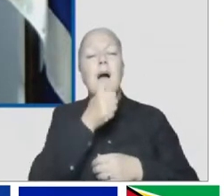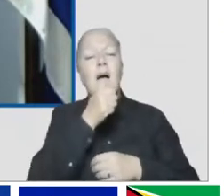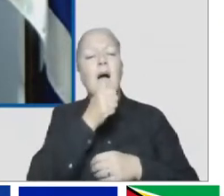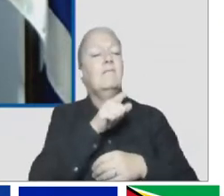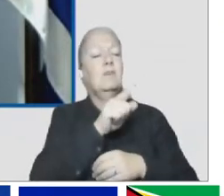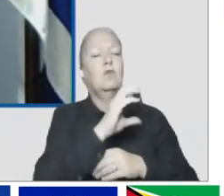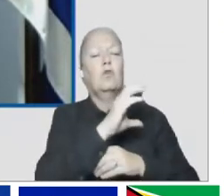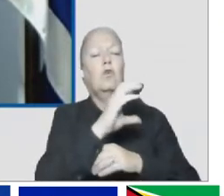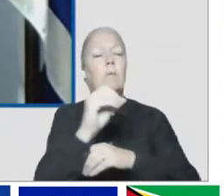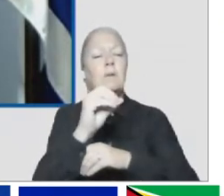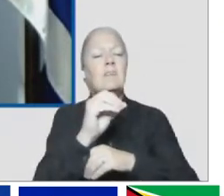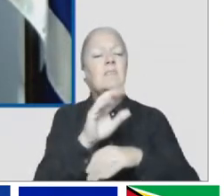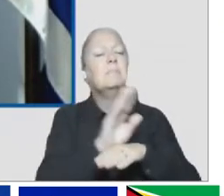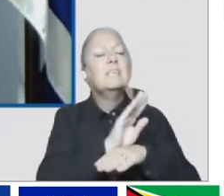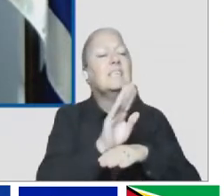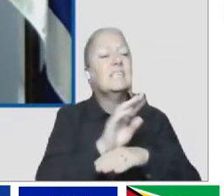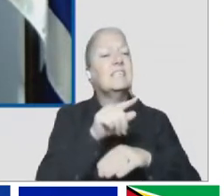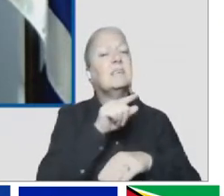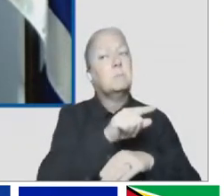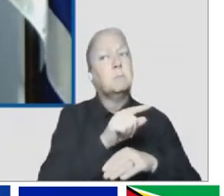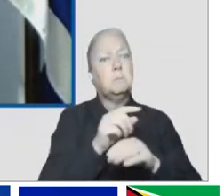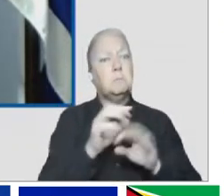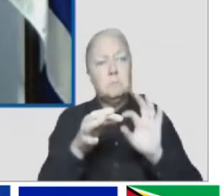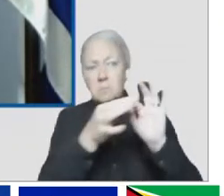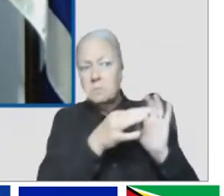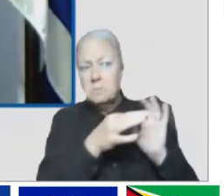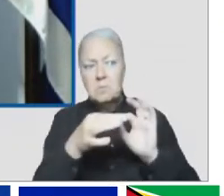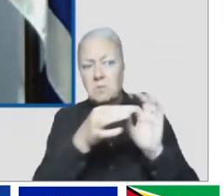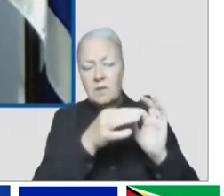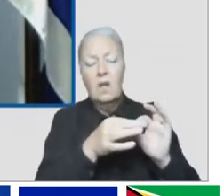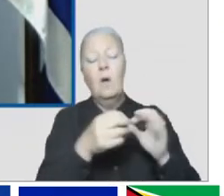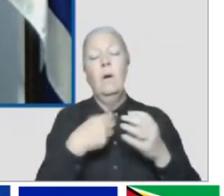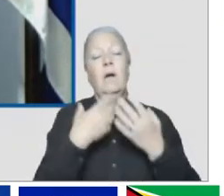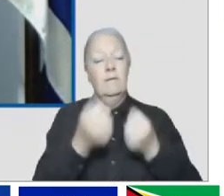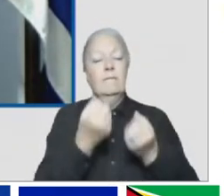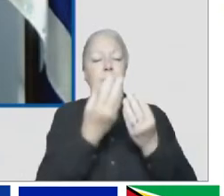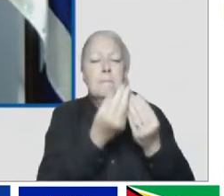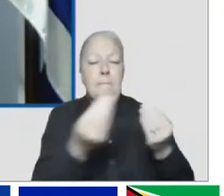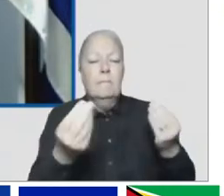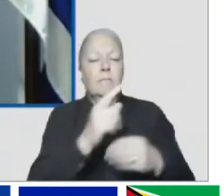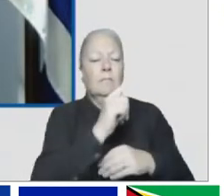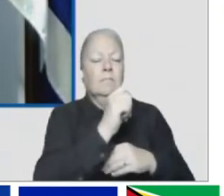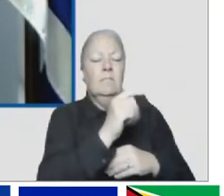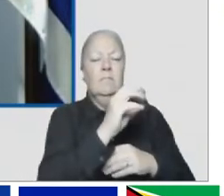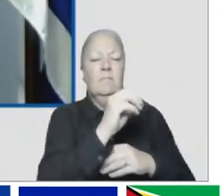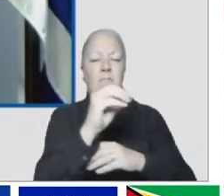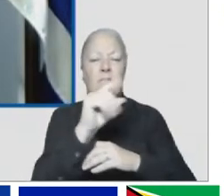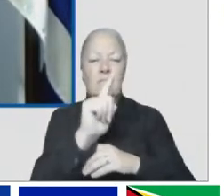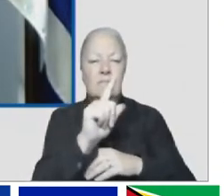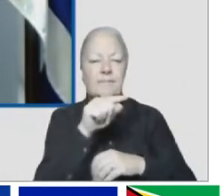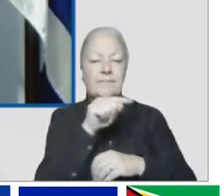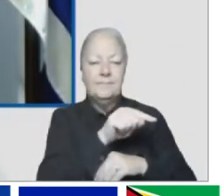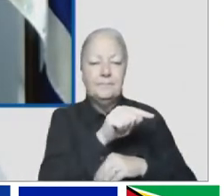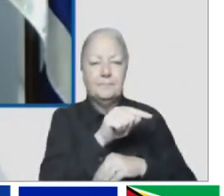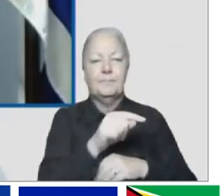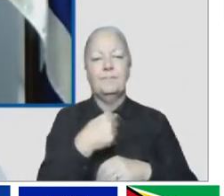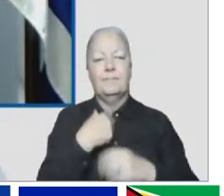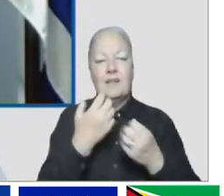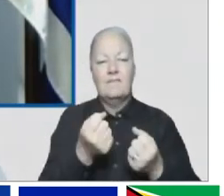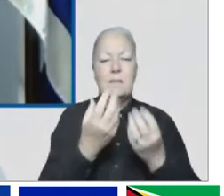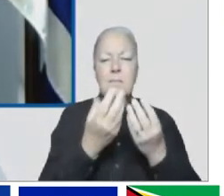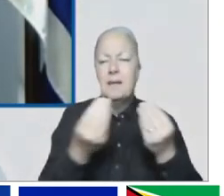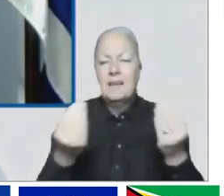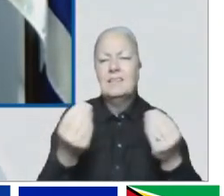of tools with this application, and we have a lot of bioreferenced